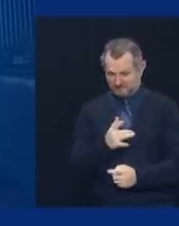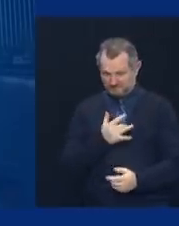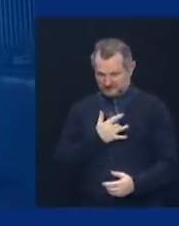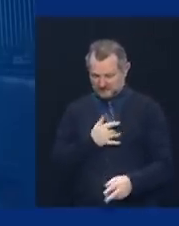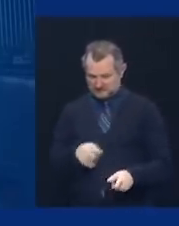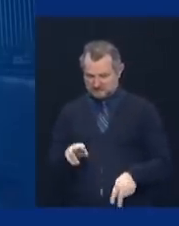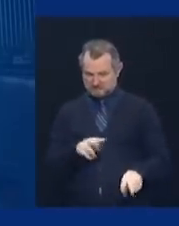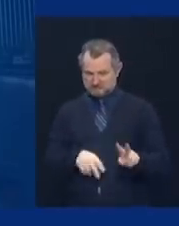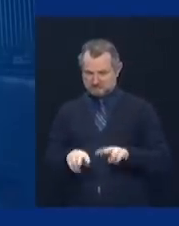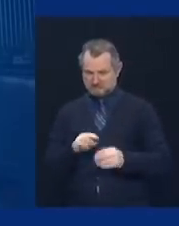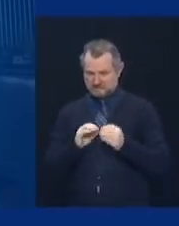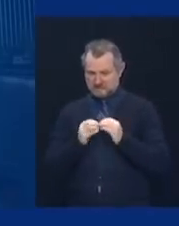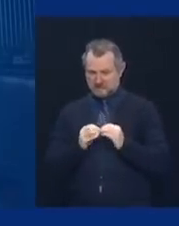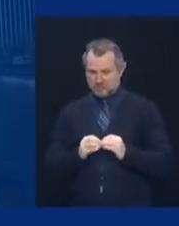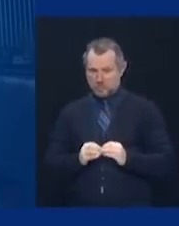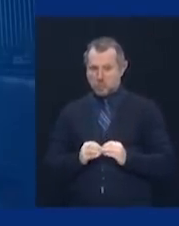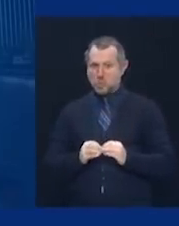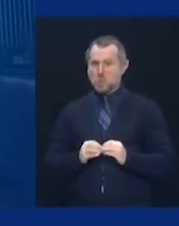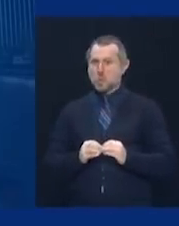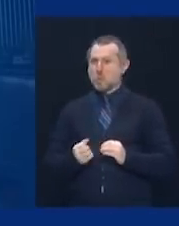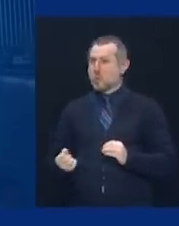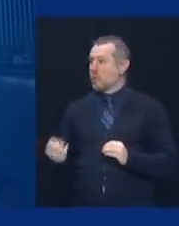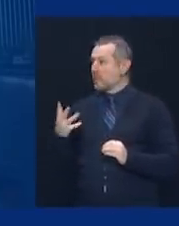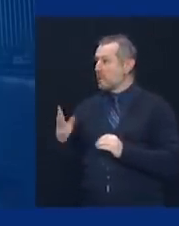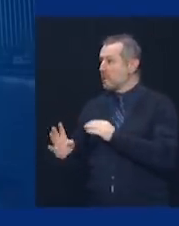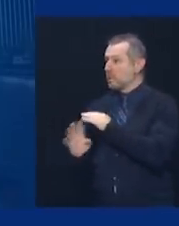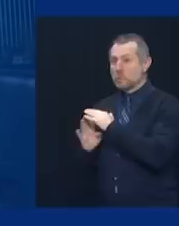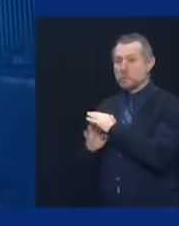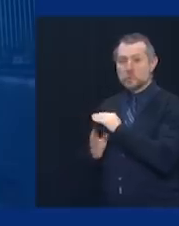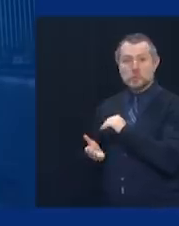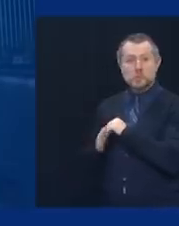of increase, they could hit